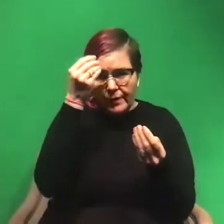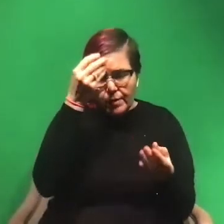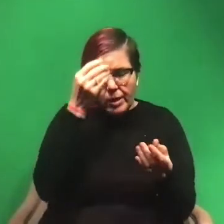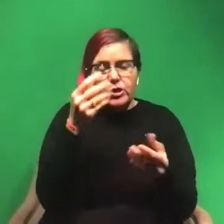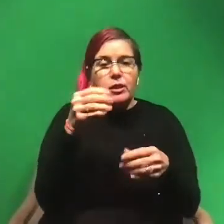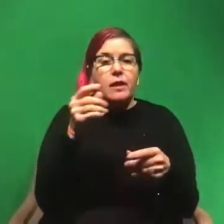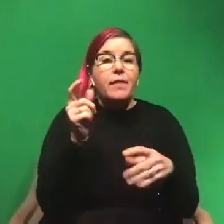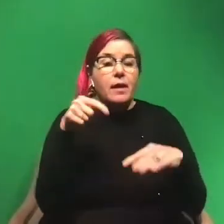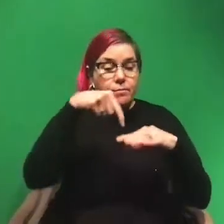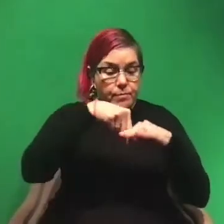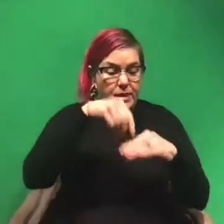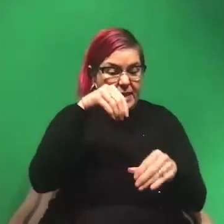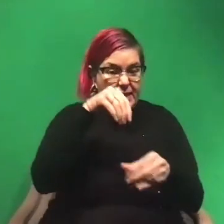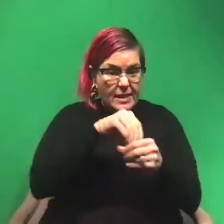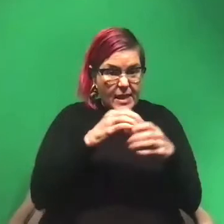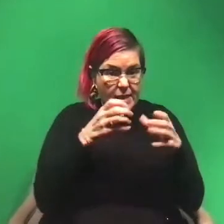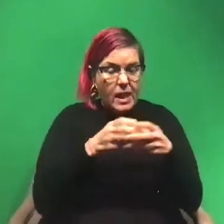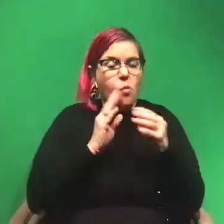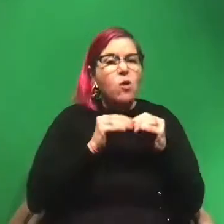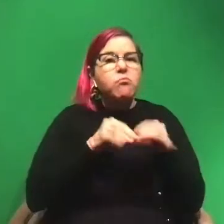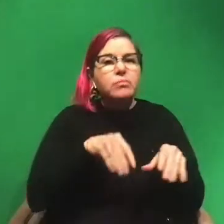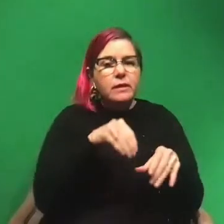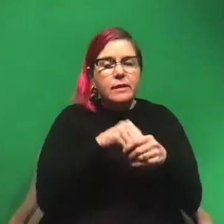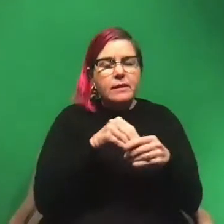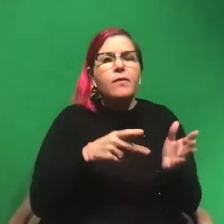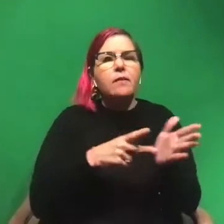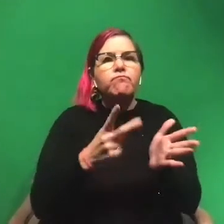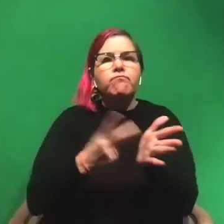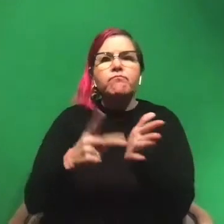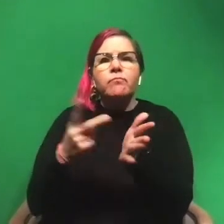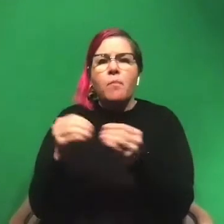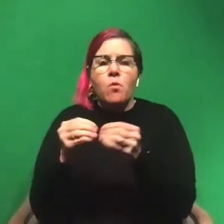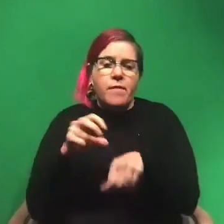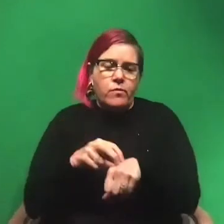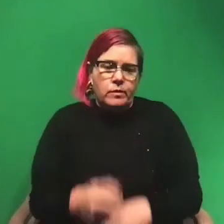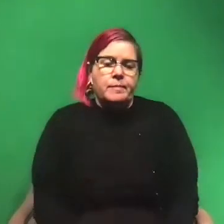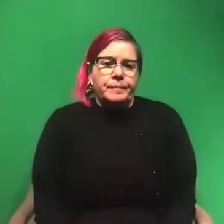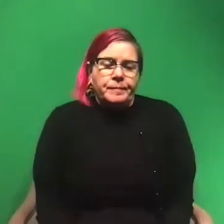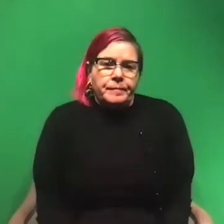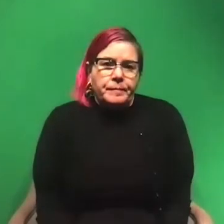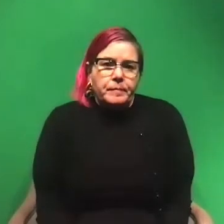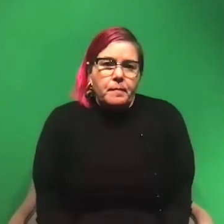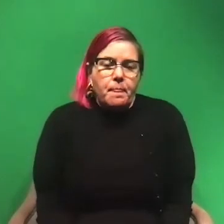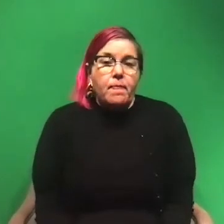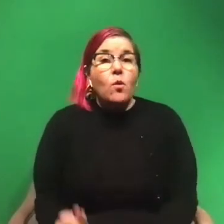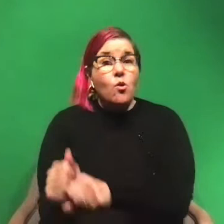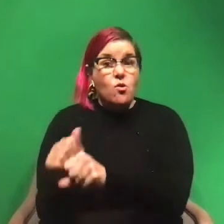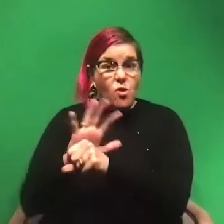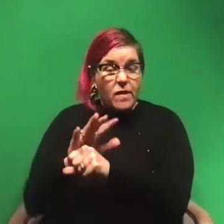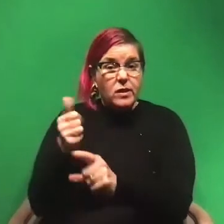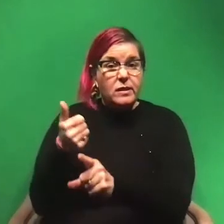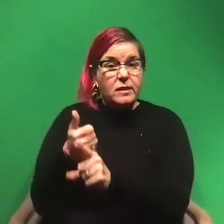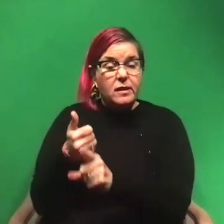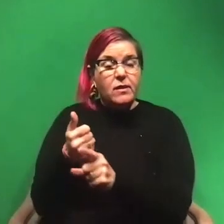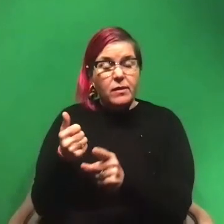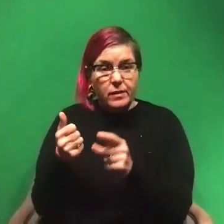genetic material gets released, being like the genie that will make more copies of themselves. So the coronavirus is no exception.